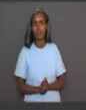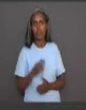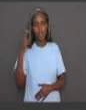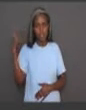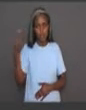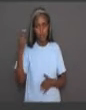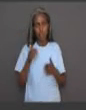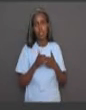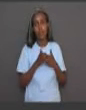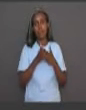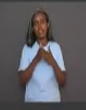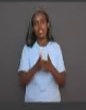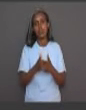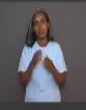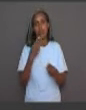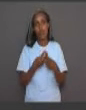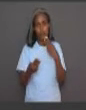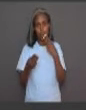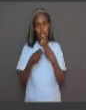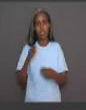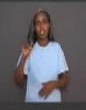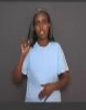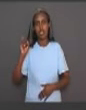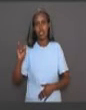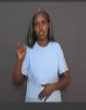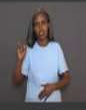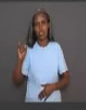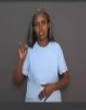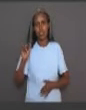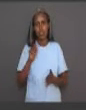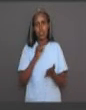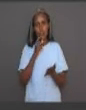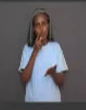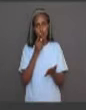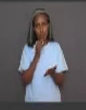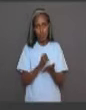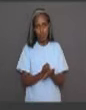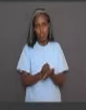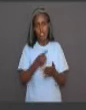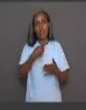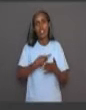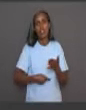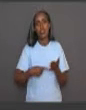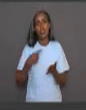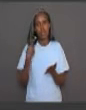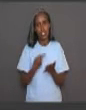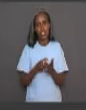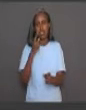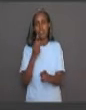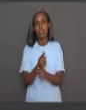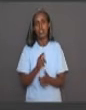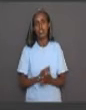Use the principle of mathematical induction to prove the validity of this